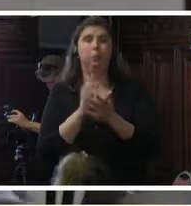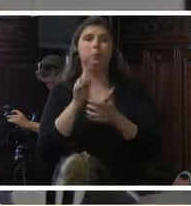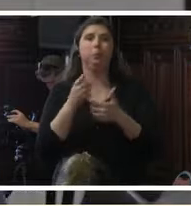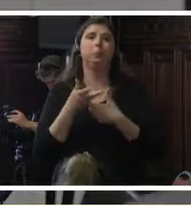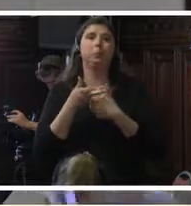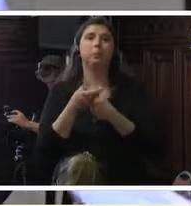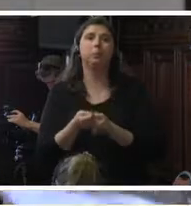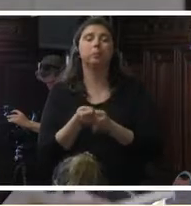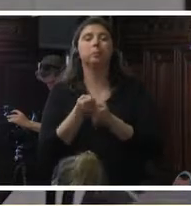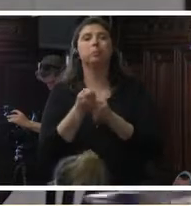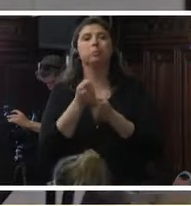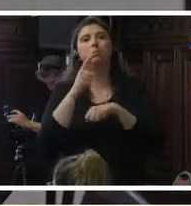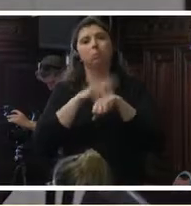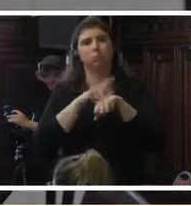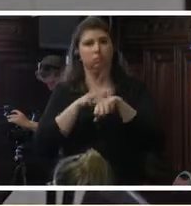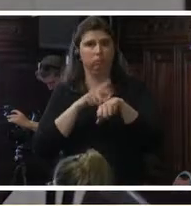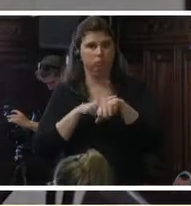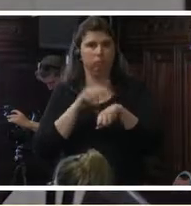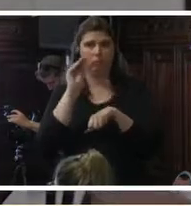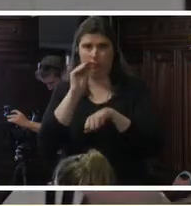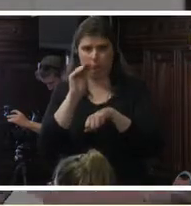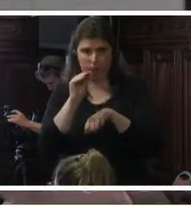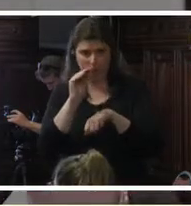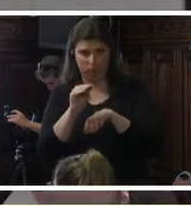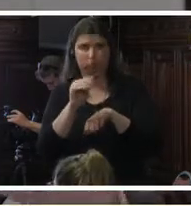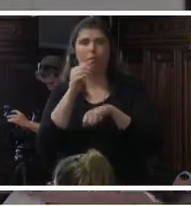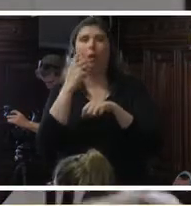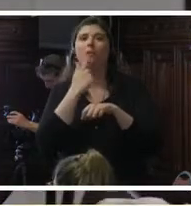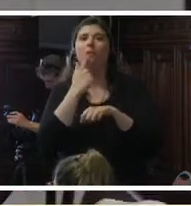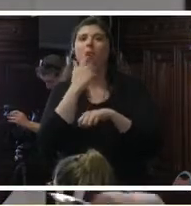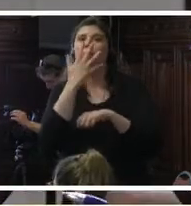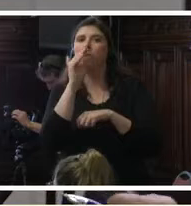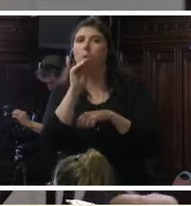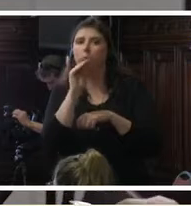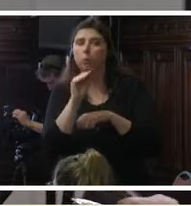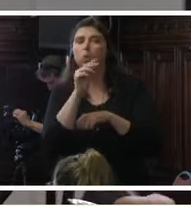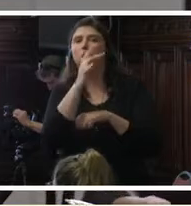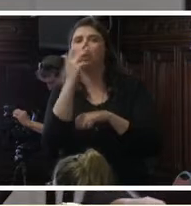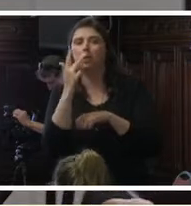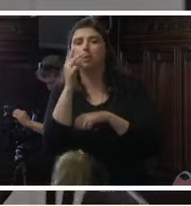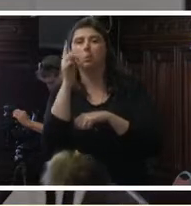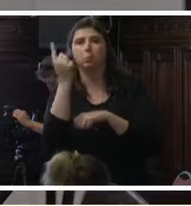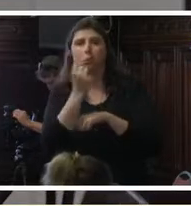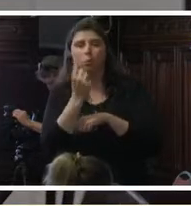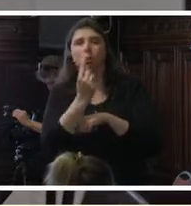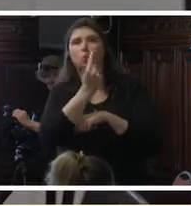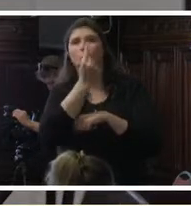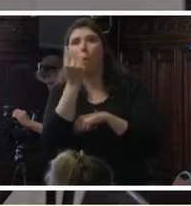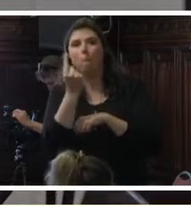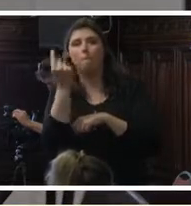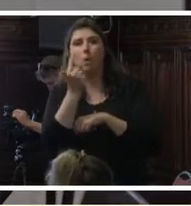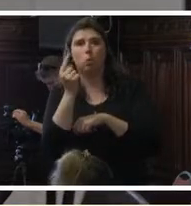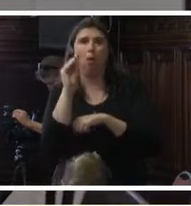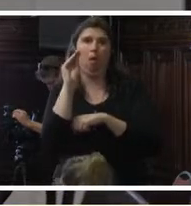keep time when you reach the 5 minutes left, and three, and one, so that we can be timely and you can go off to and